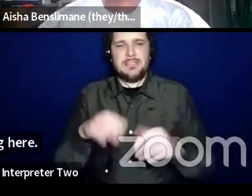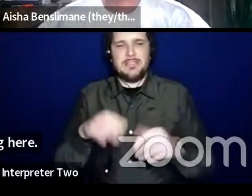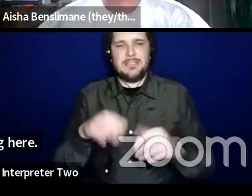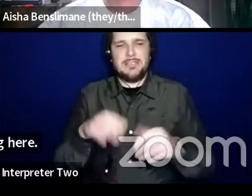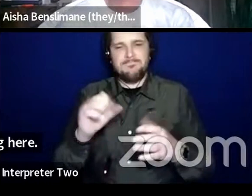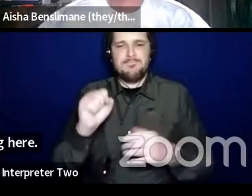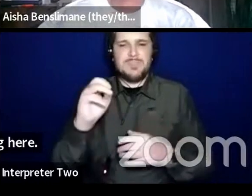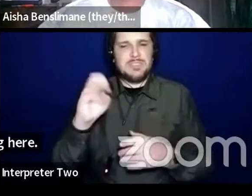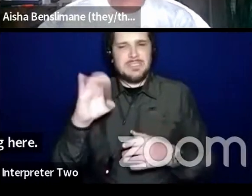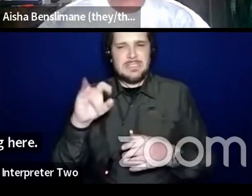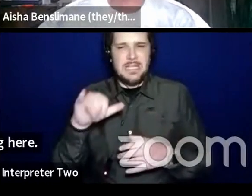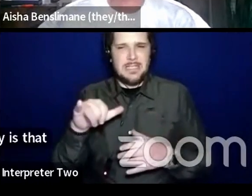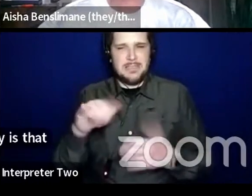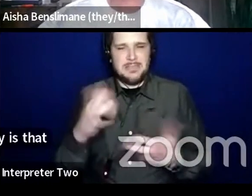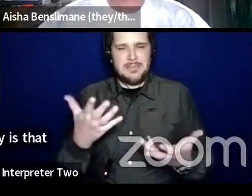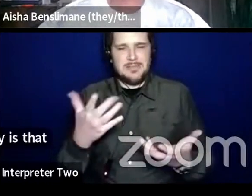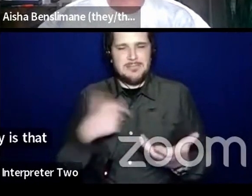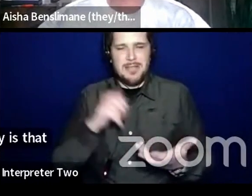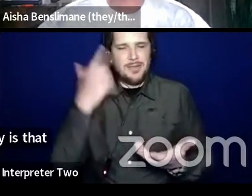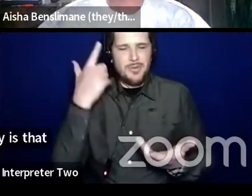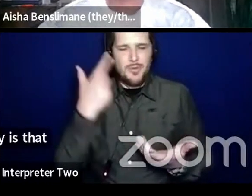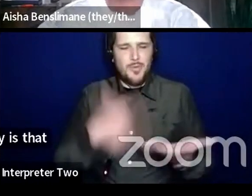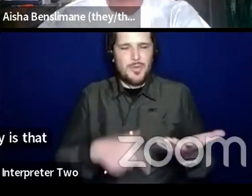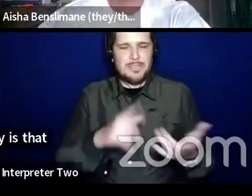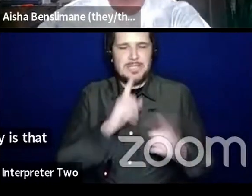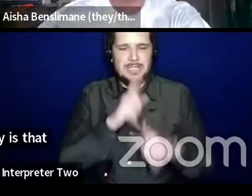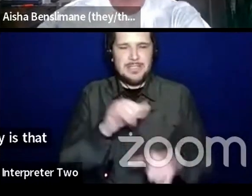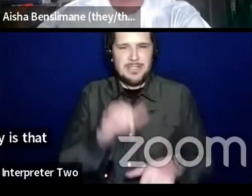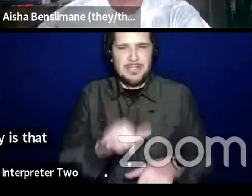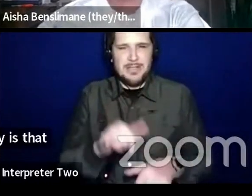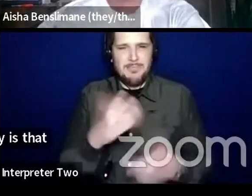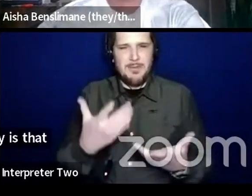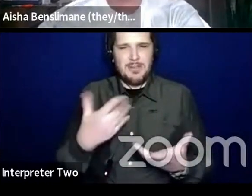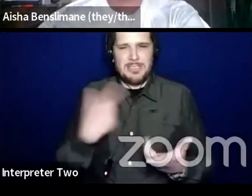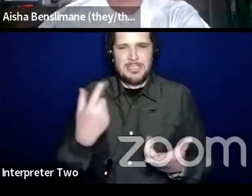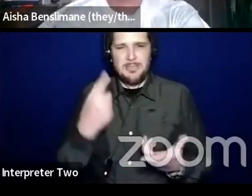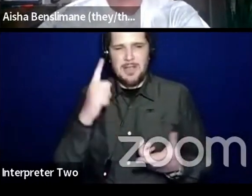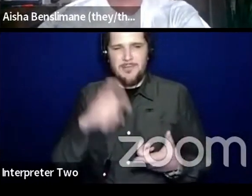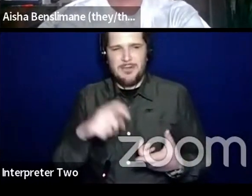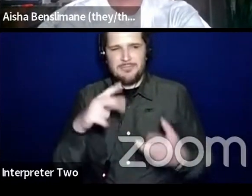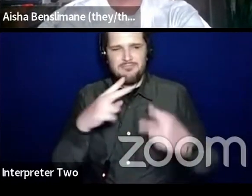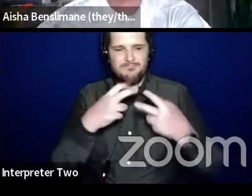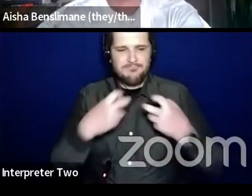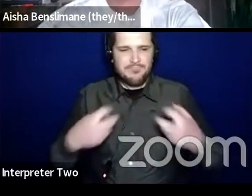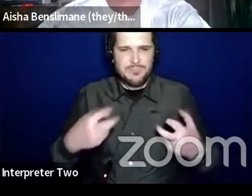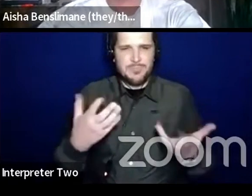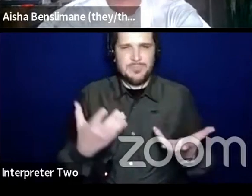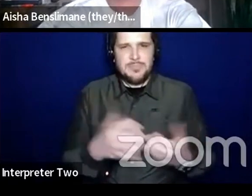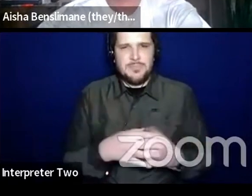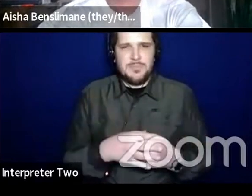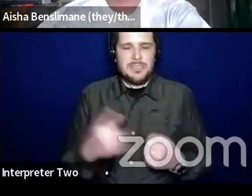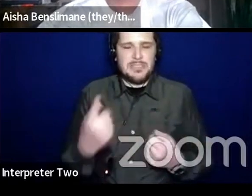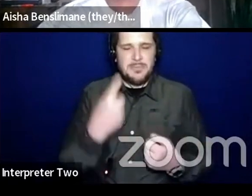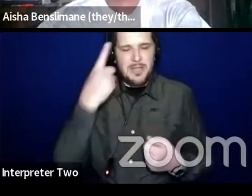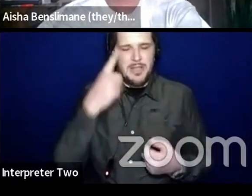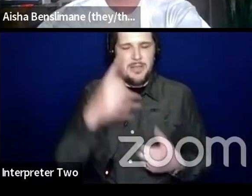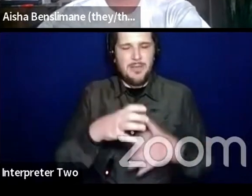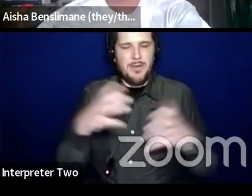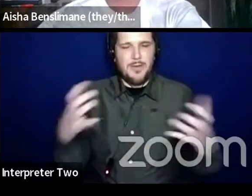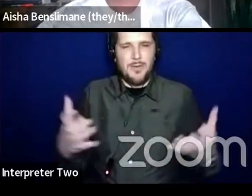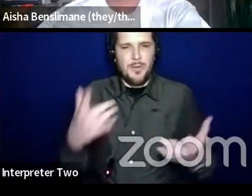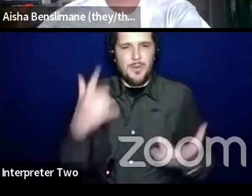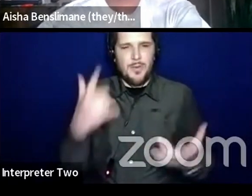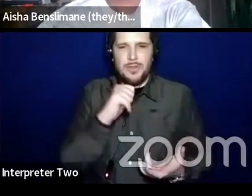actually don't know what the answer is to that. And maybe that's something I'm going to have to reflect on, but it's something I think about a lot, which is, why don't we